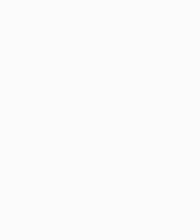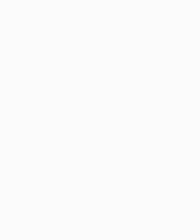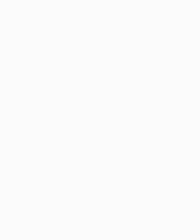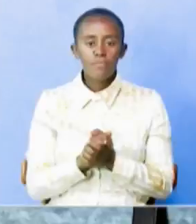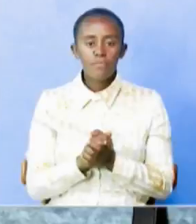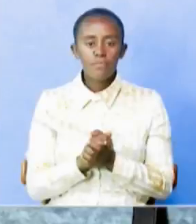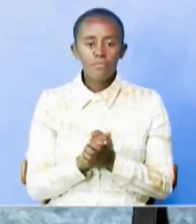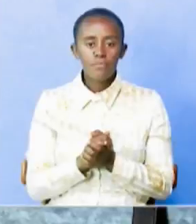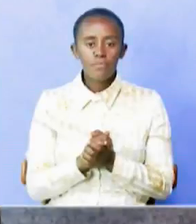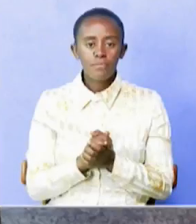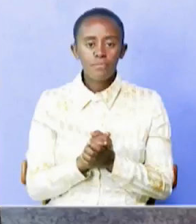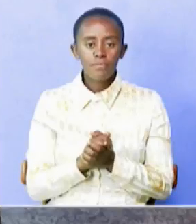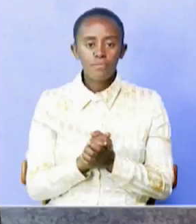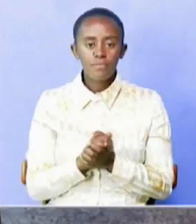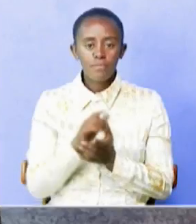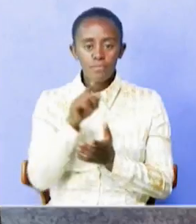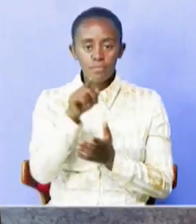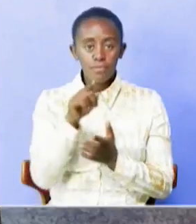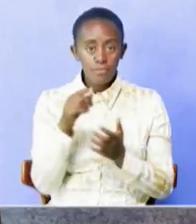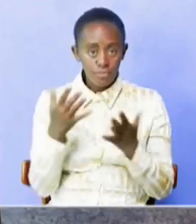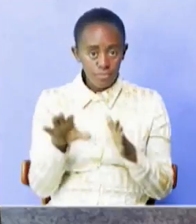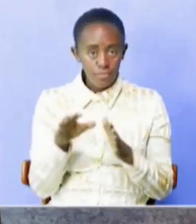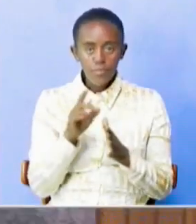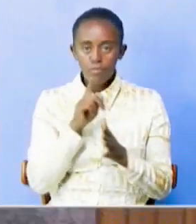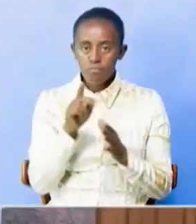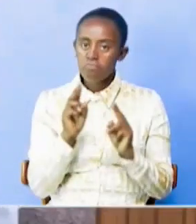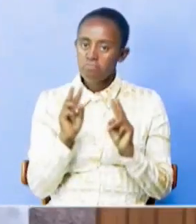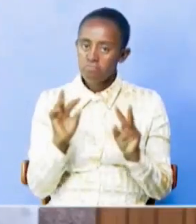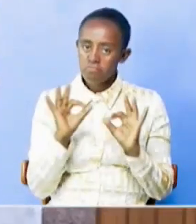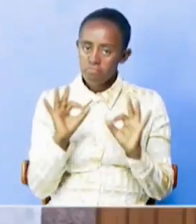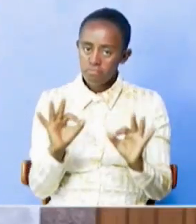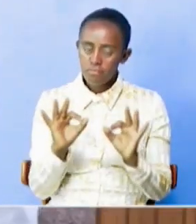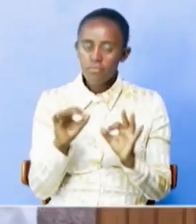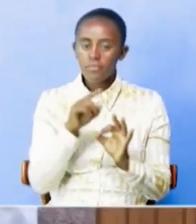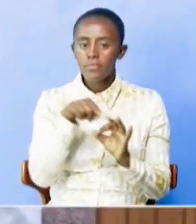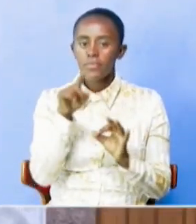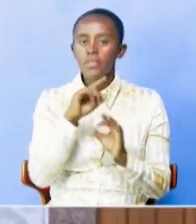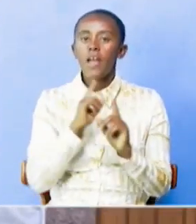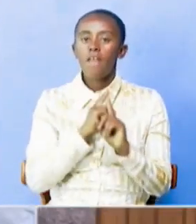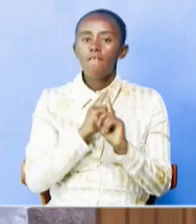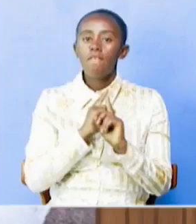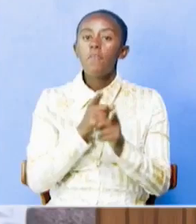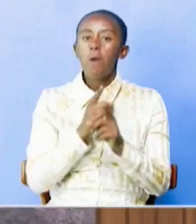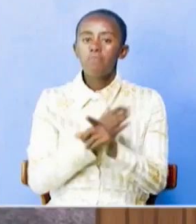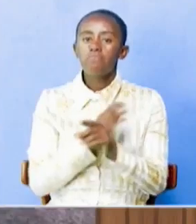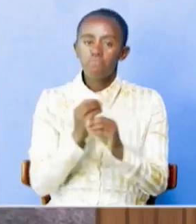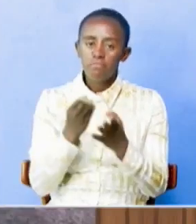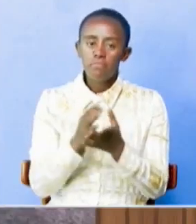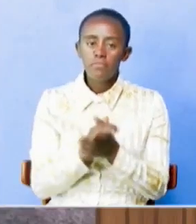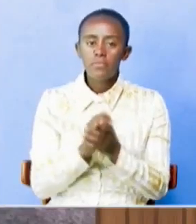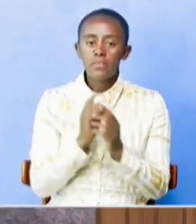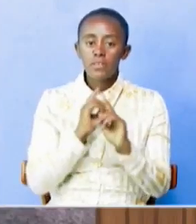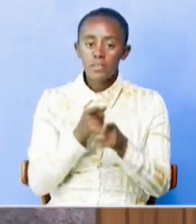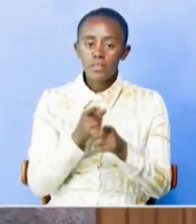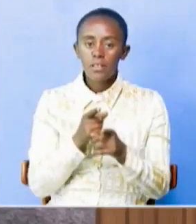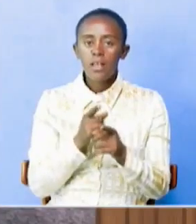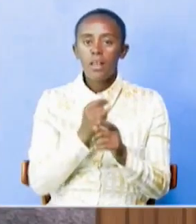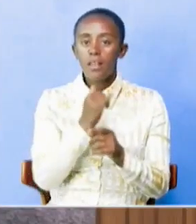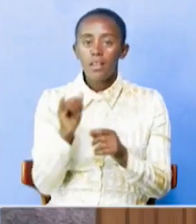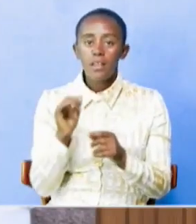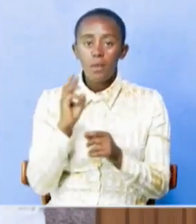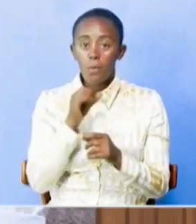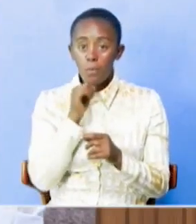Okay, I'm sure you all did really well, and let me give you a feedback. So the answer for the first one is they will